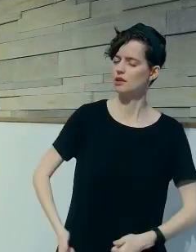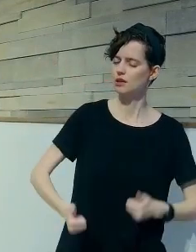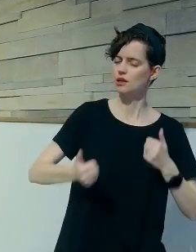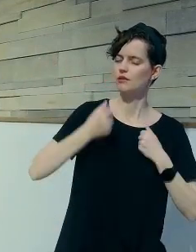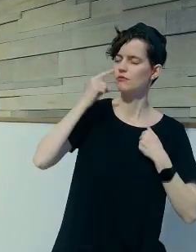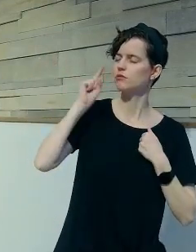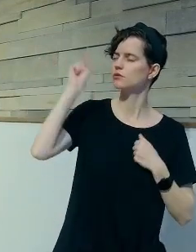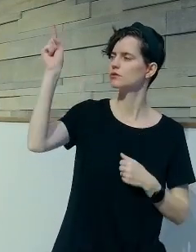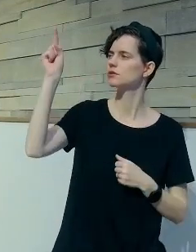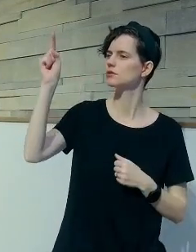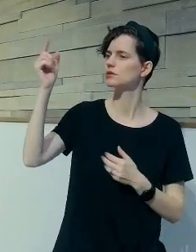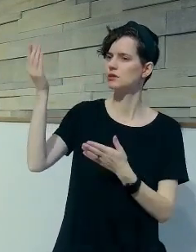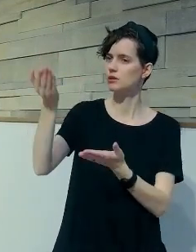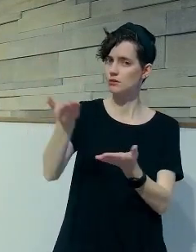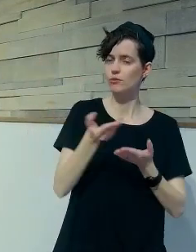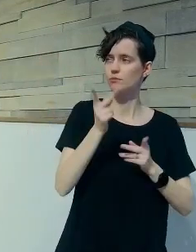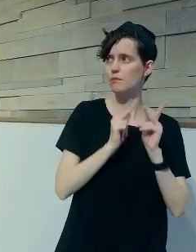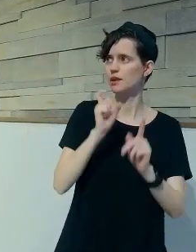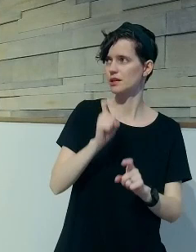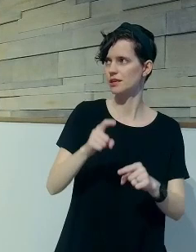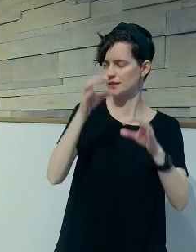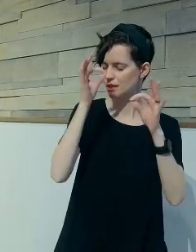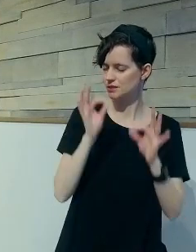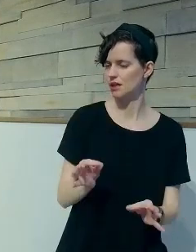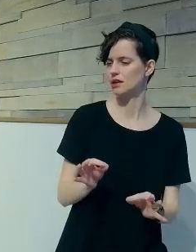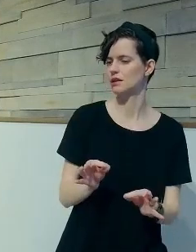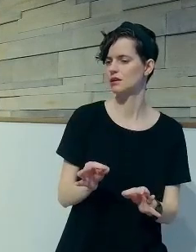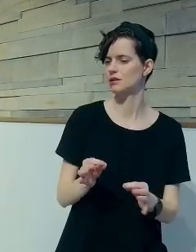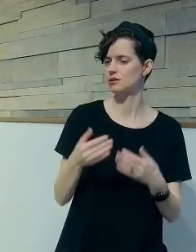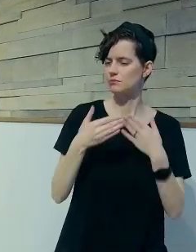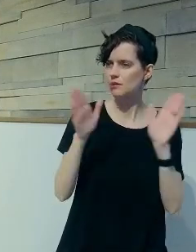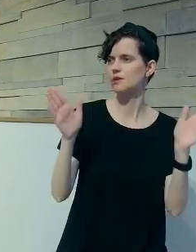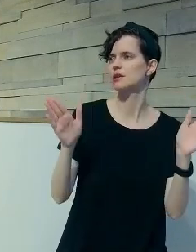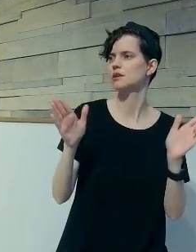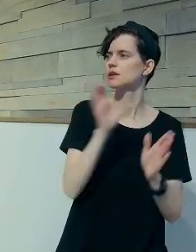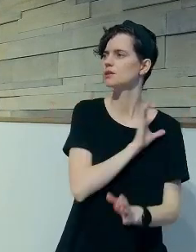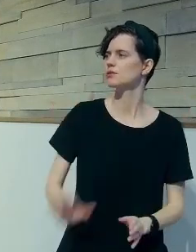you. Bring forward those now that need to make such decisions public. In Christ's name, amen.